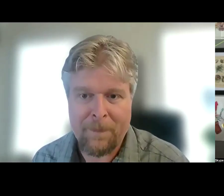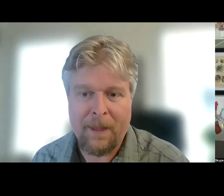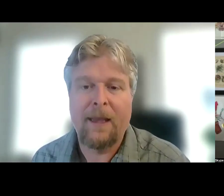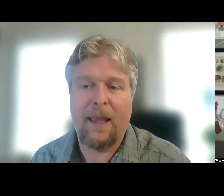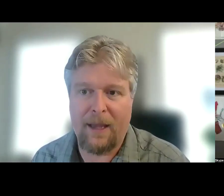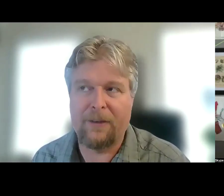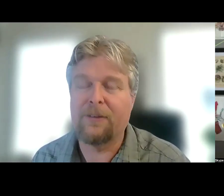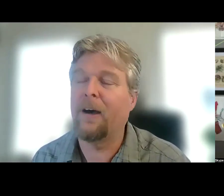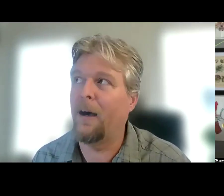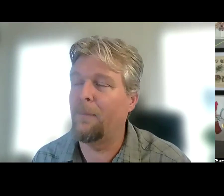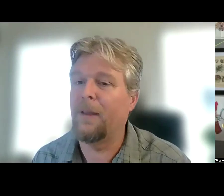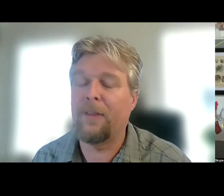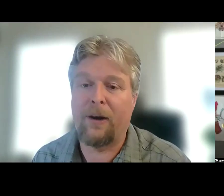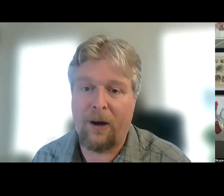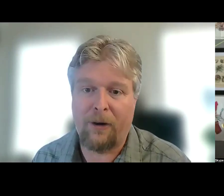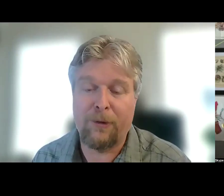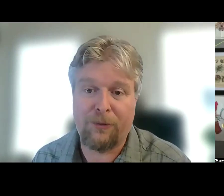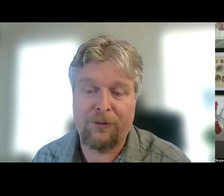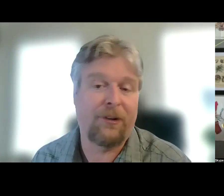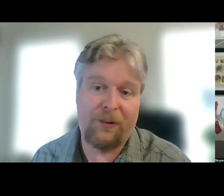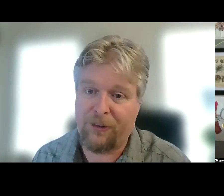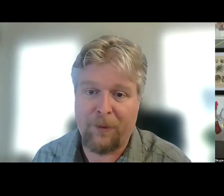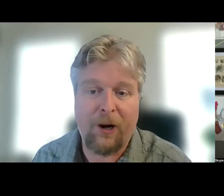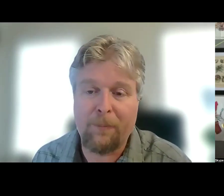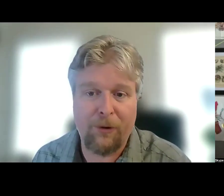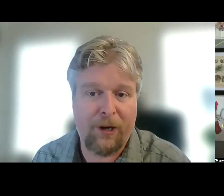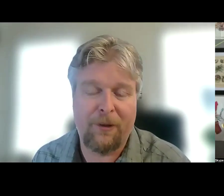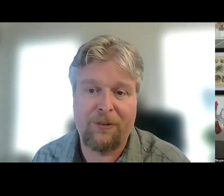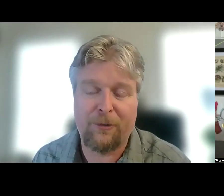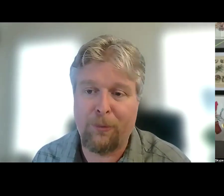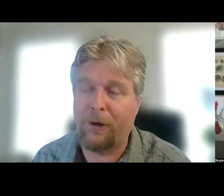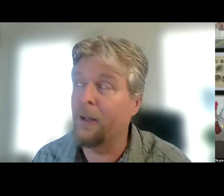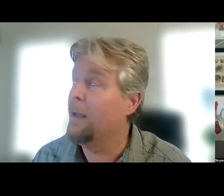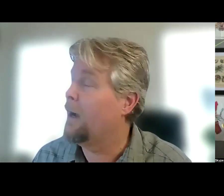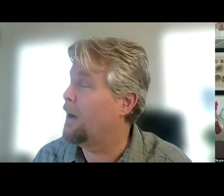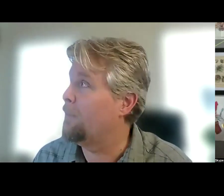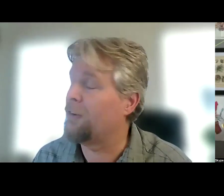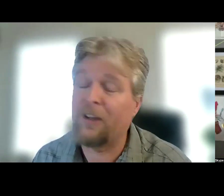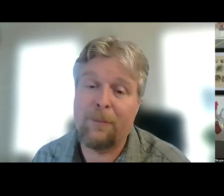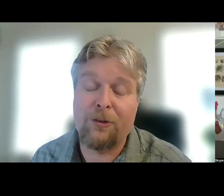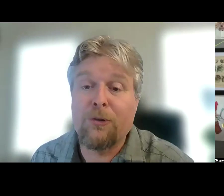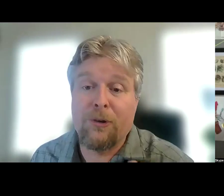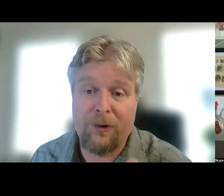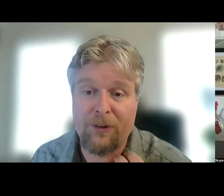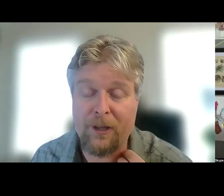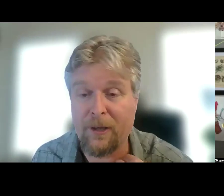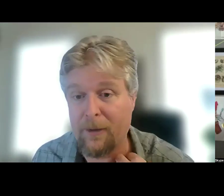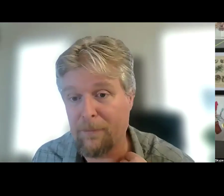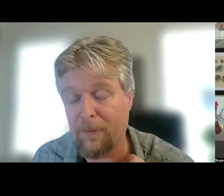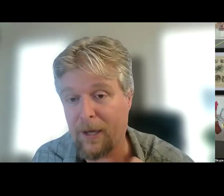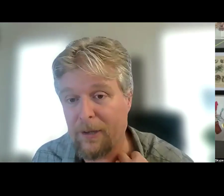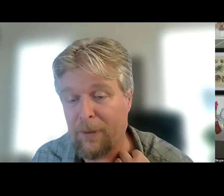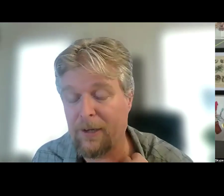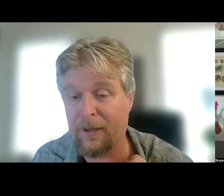work. Right. And Great. there are resources, and this is something our program has explored. There's a team at Duke